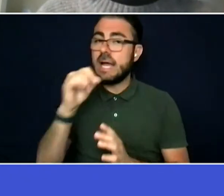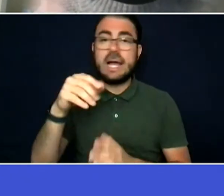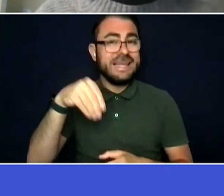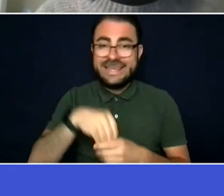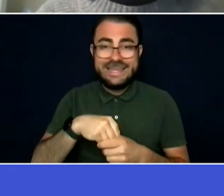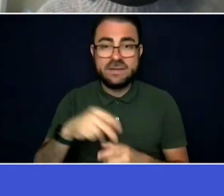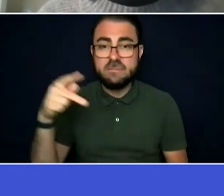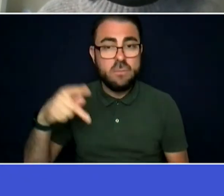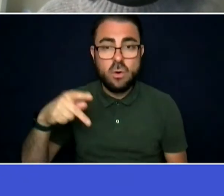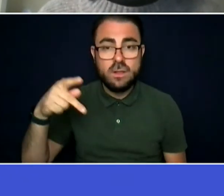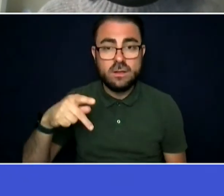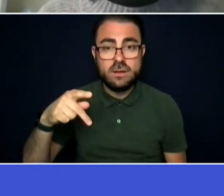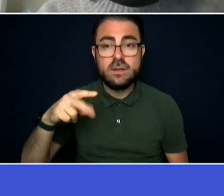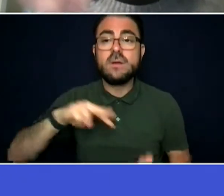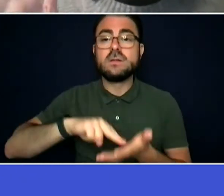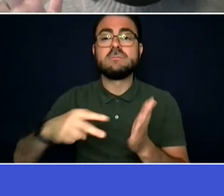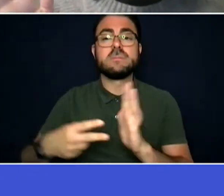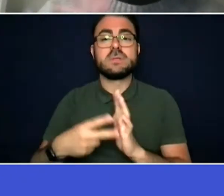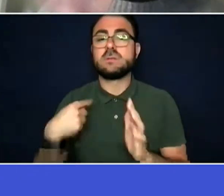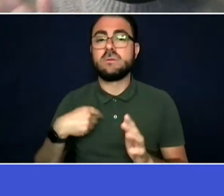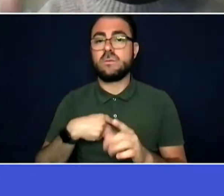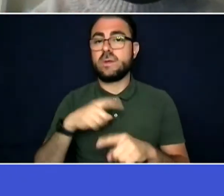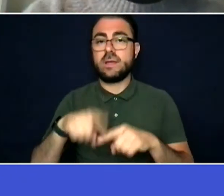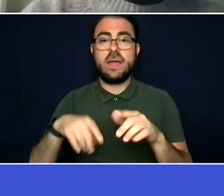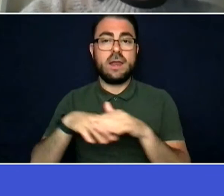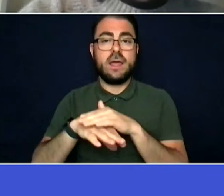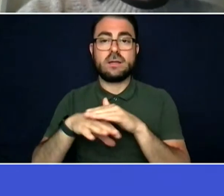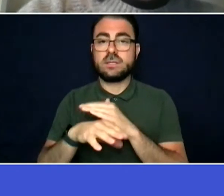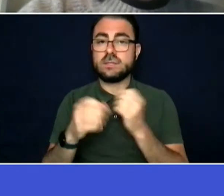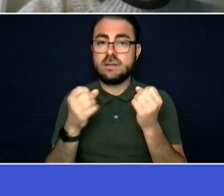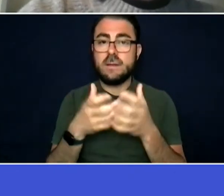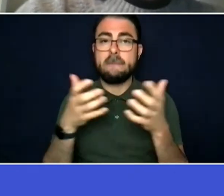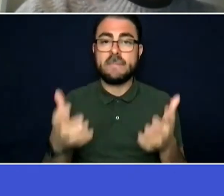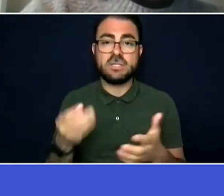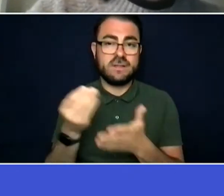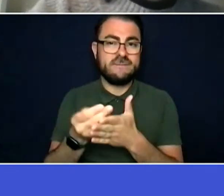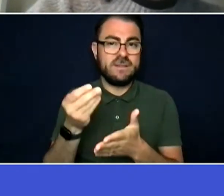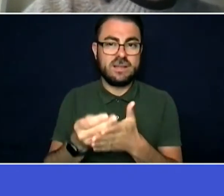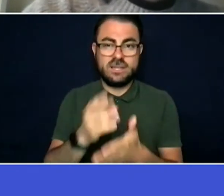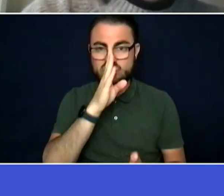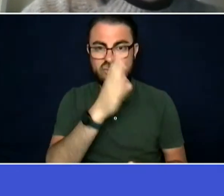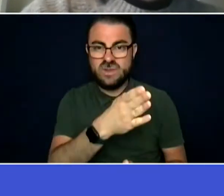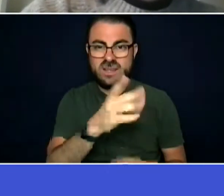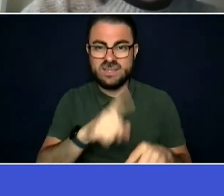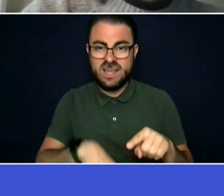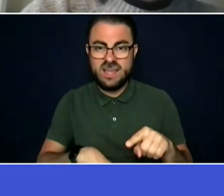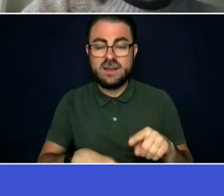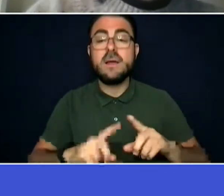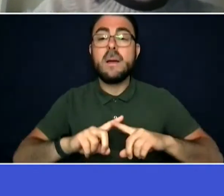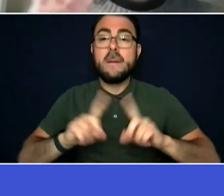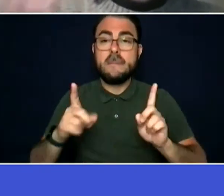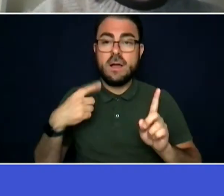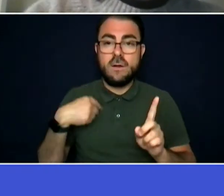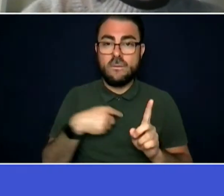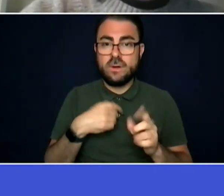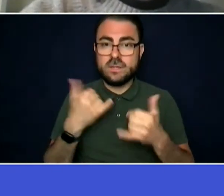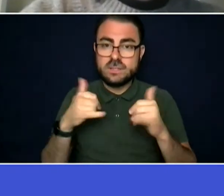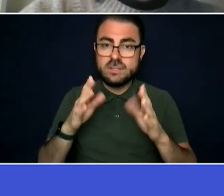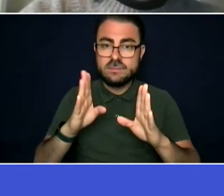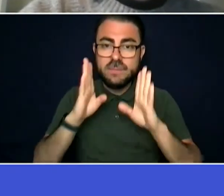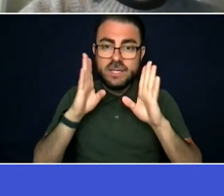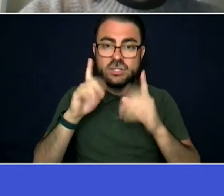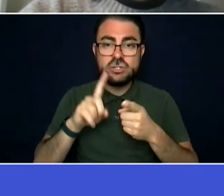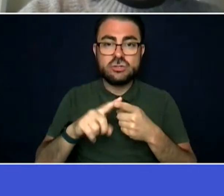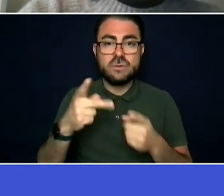to access a lot of the funding directly, but are still paying attention to PCEF and all of